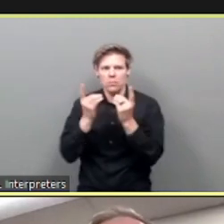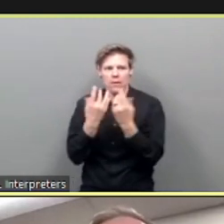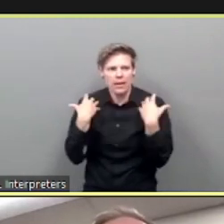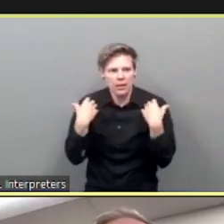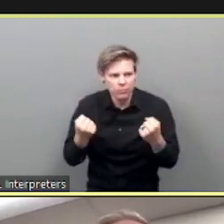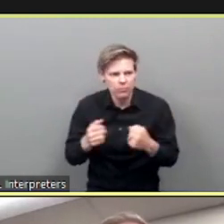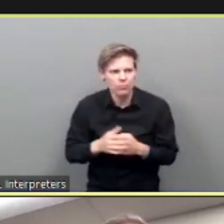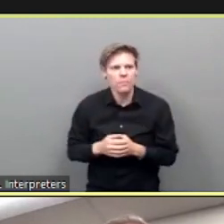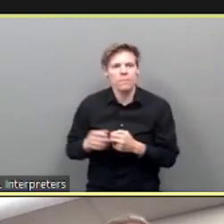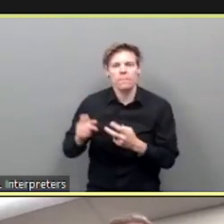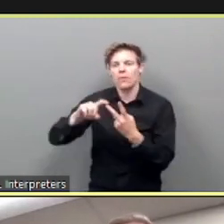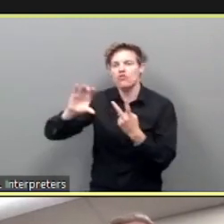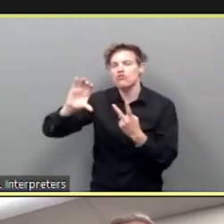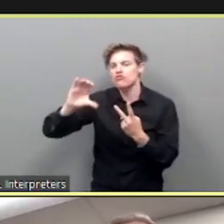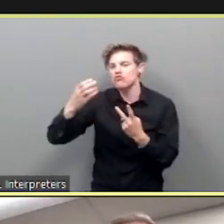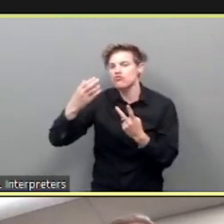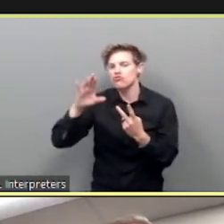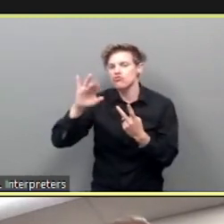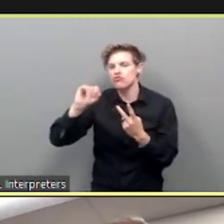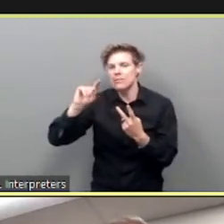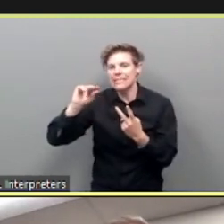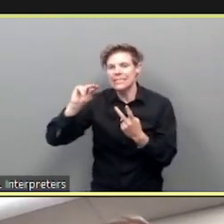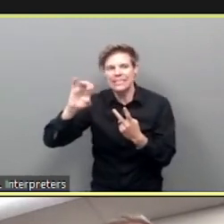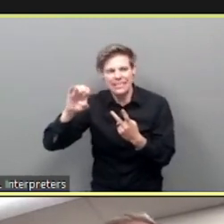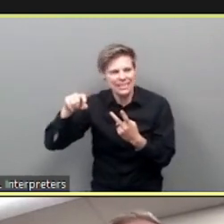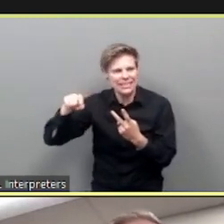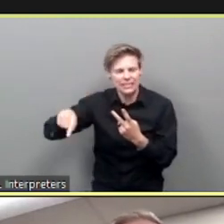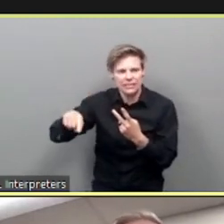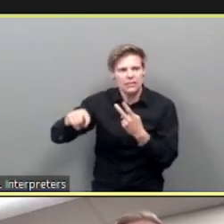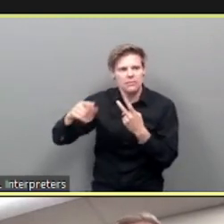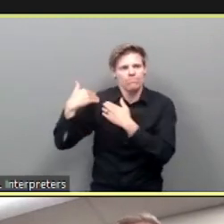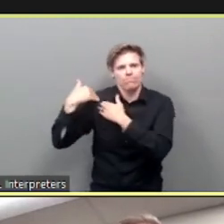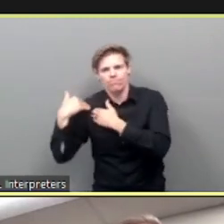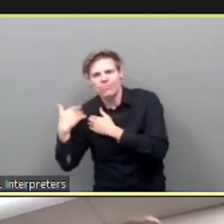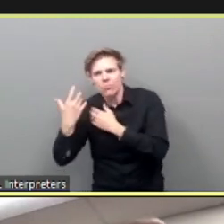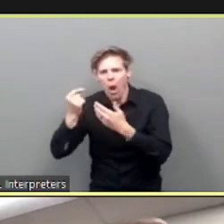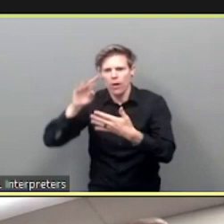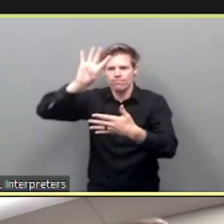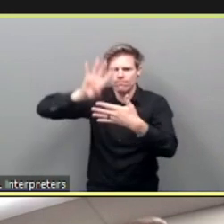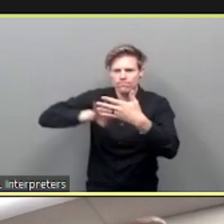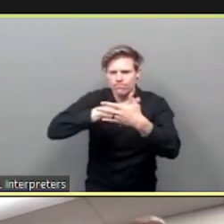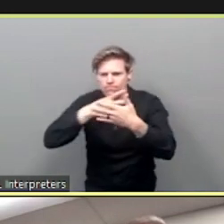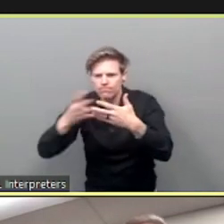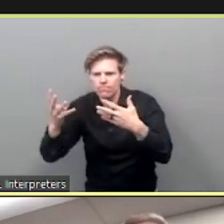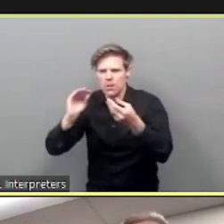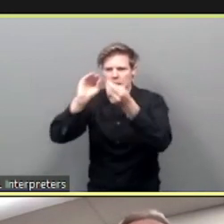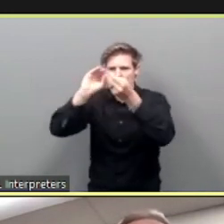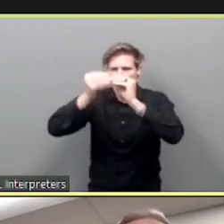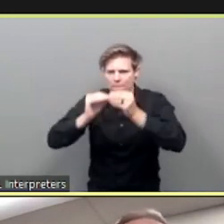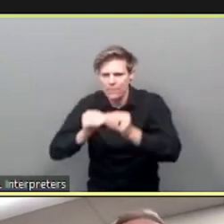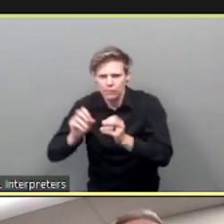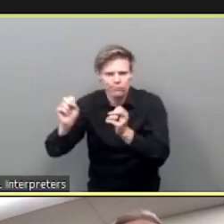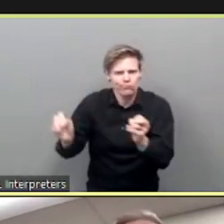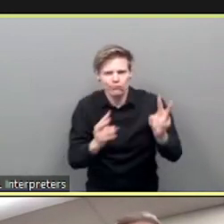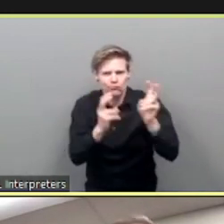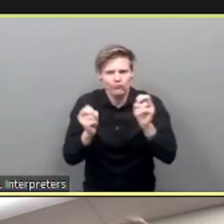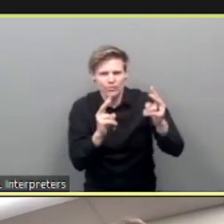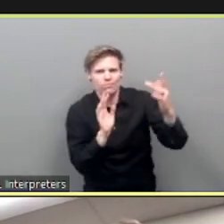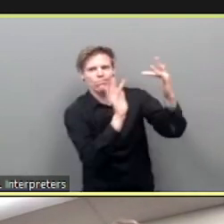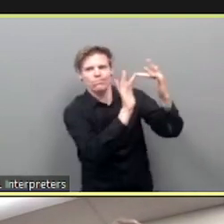ultimately responsible for all that data that we send to the CDC. And sometimes you may not realize it,